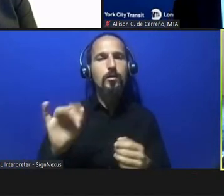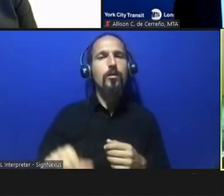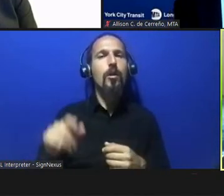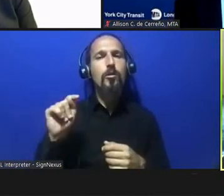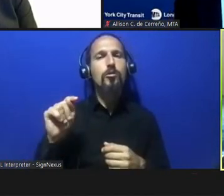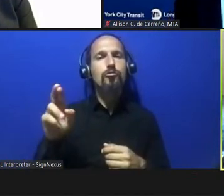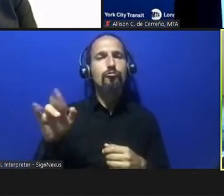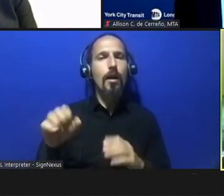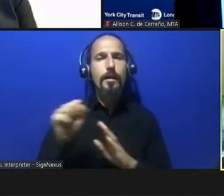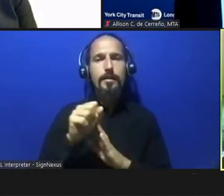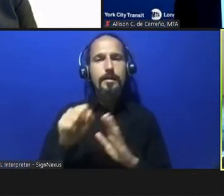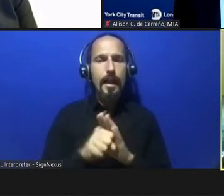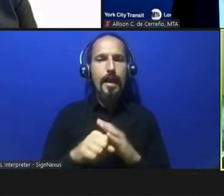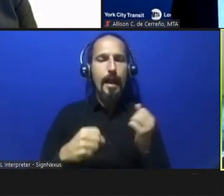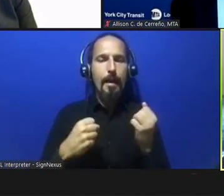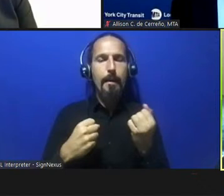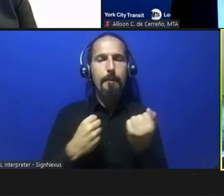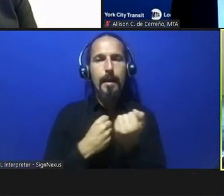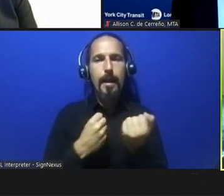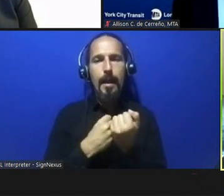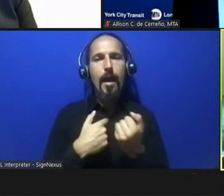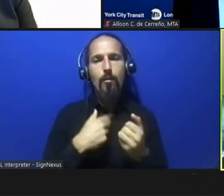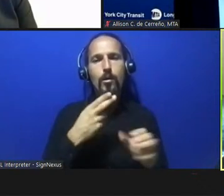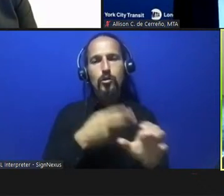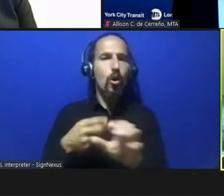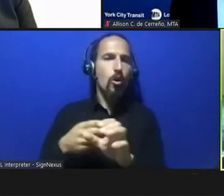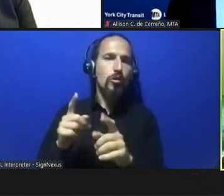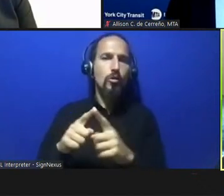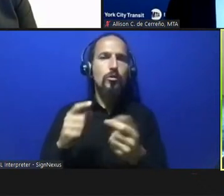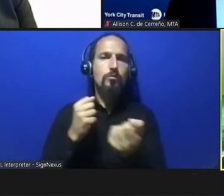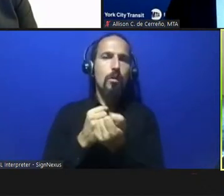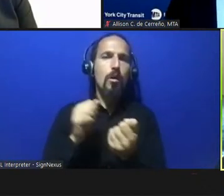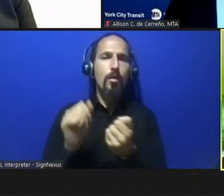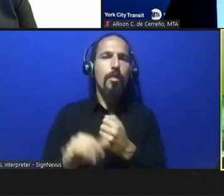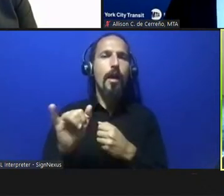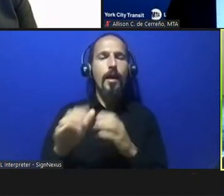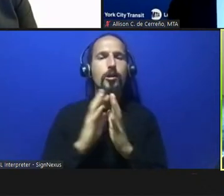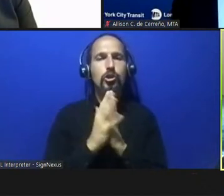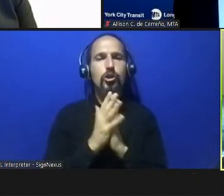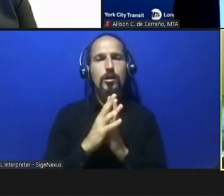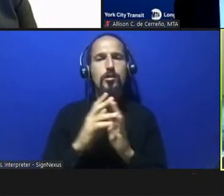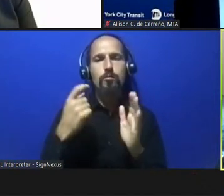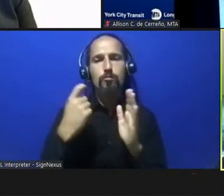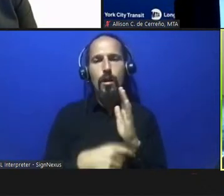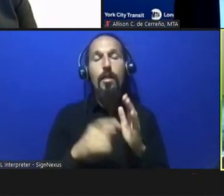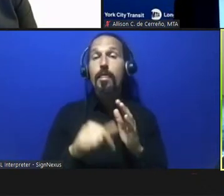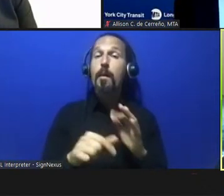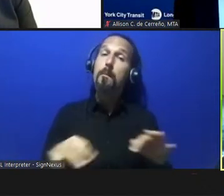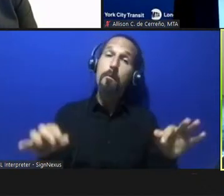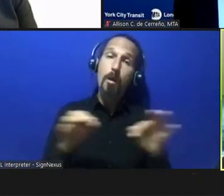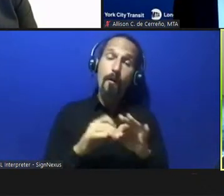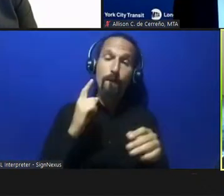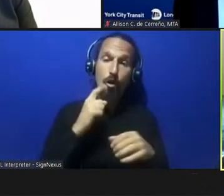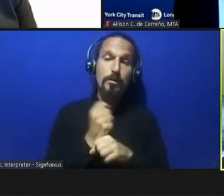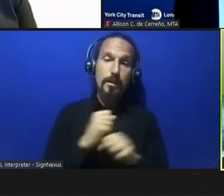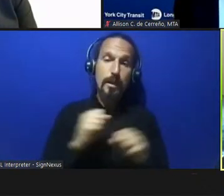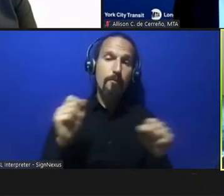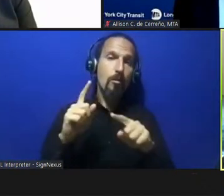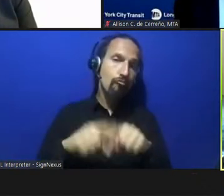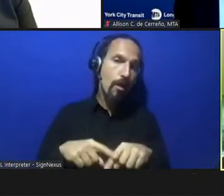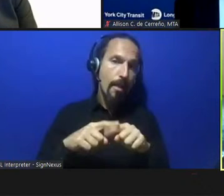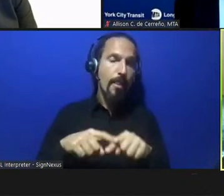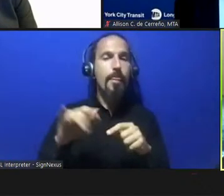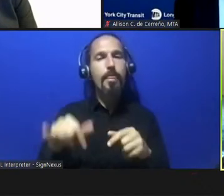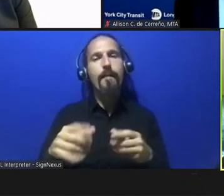campaign and tonight i want to join with those in support of congestion pricing the key to ensuring safer more reliable